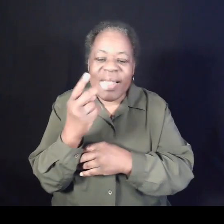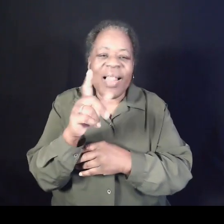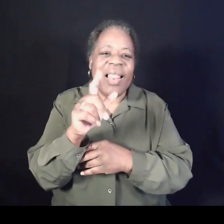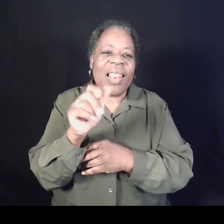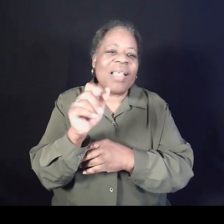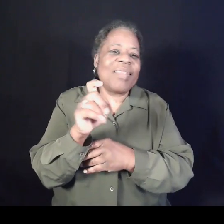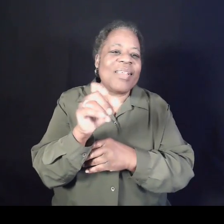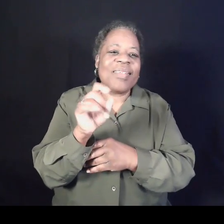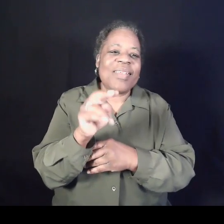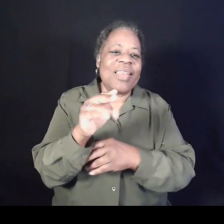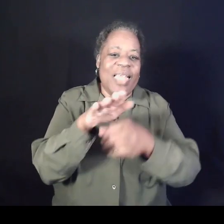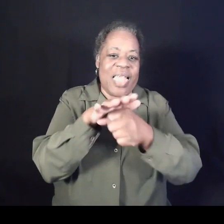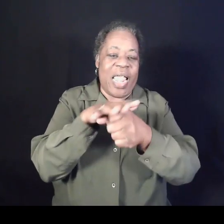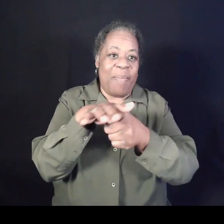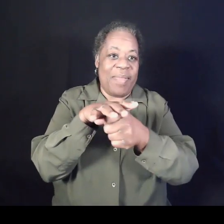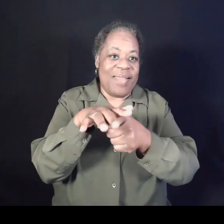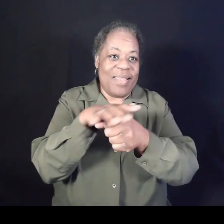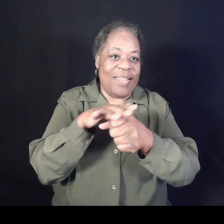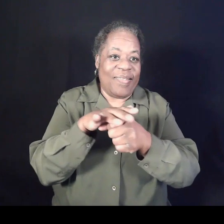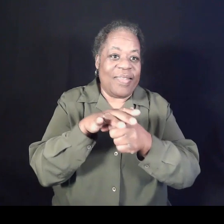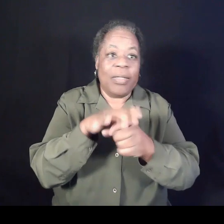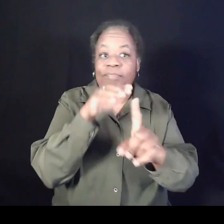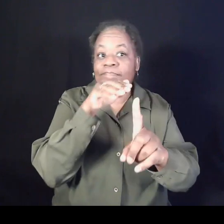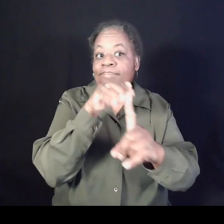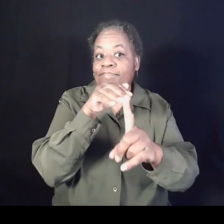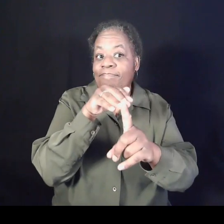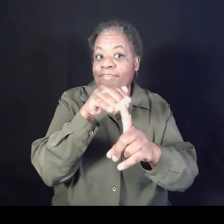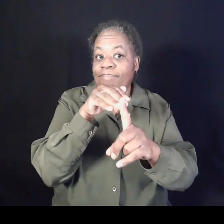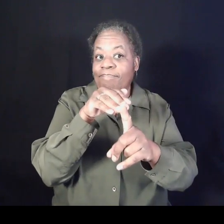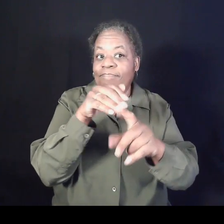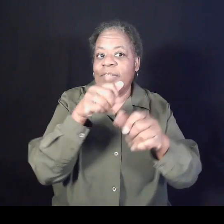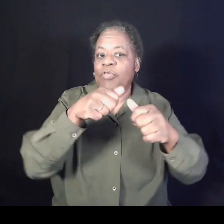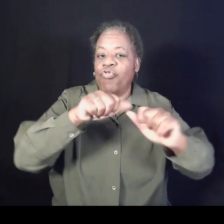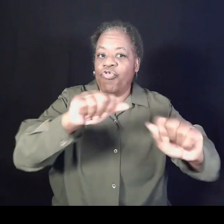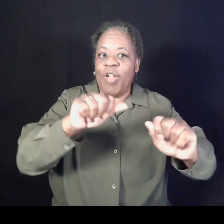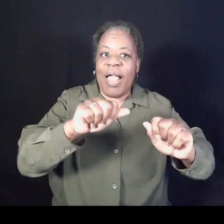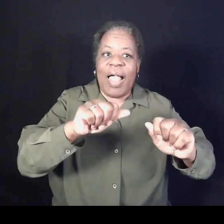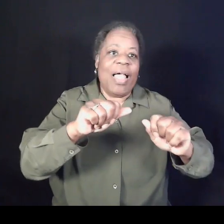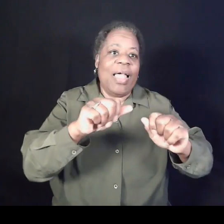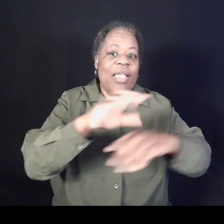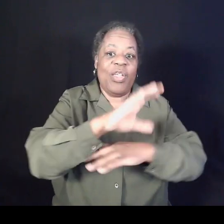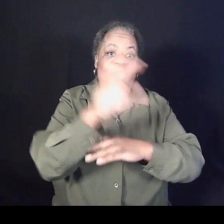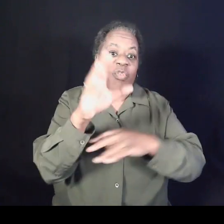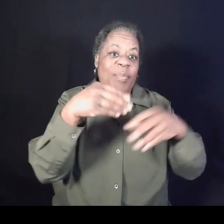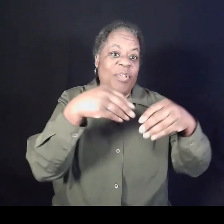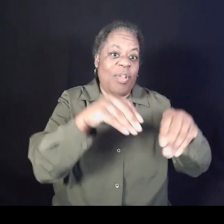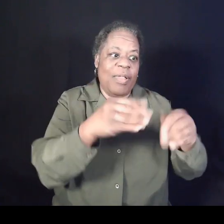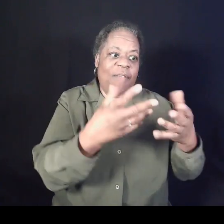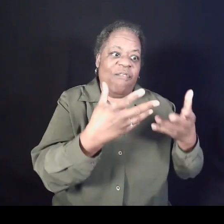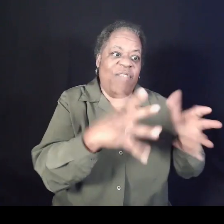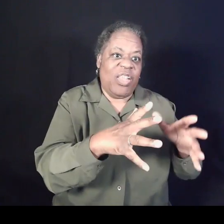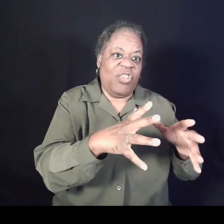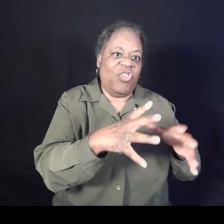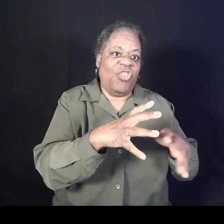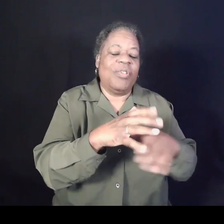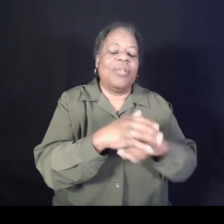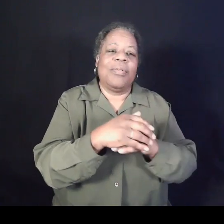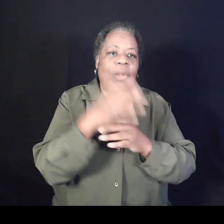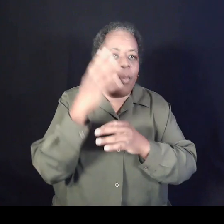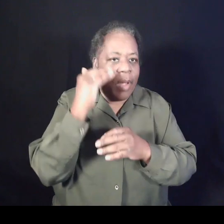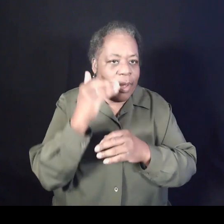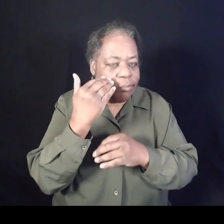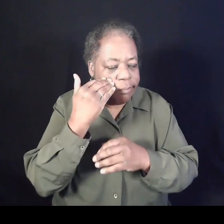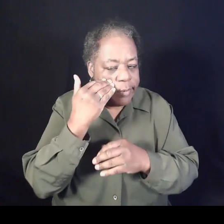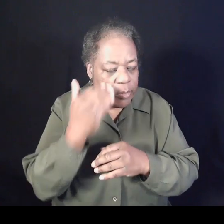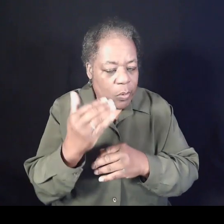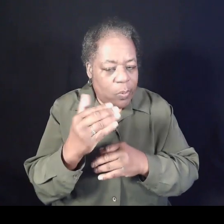I always like to try to remind people around this time to try and get their Christmas shopping done early. I know that these days Amazon